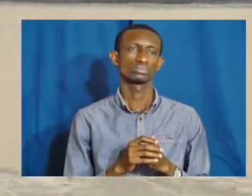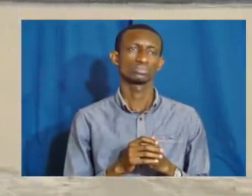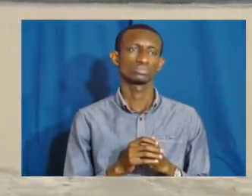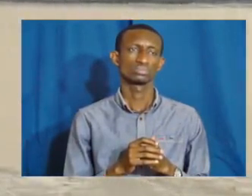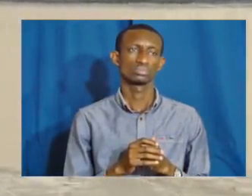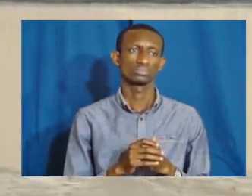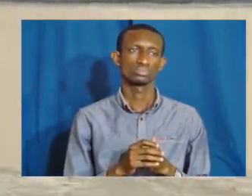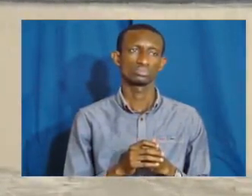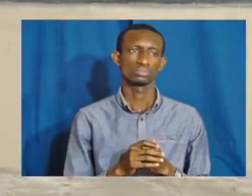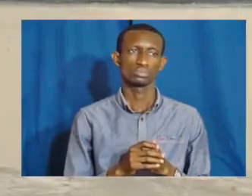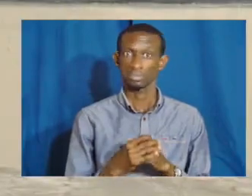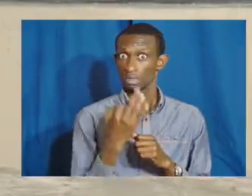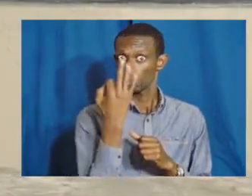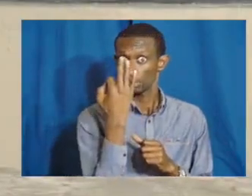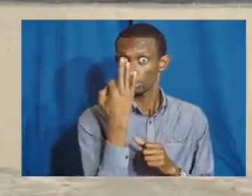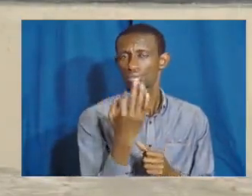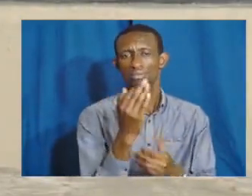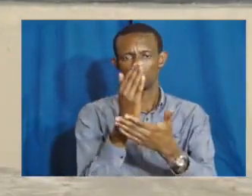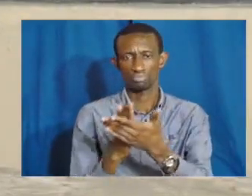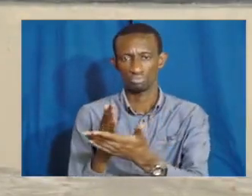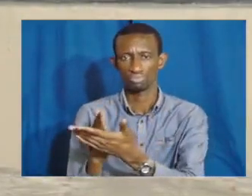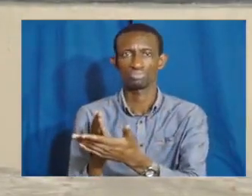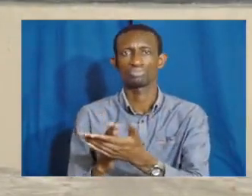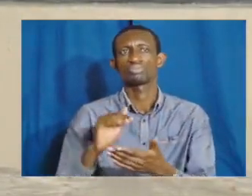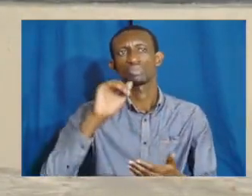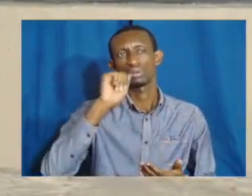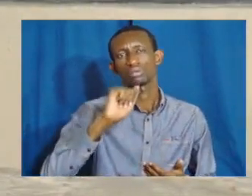So 3 types of isomerism exist.